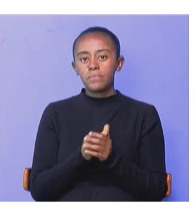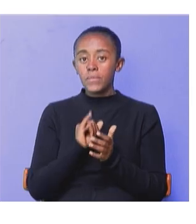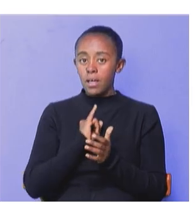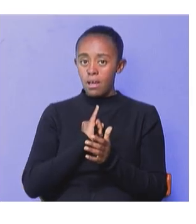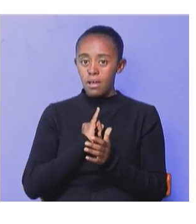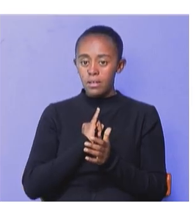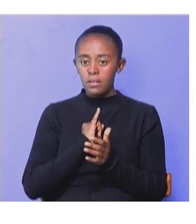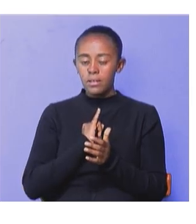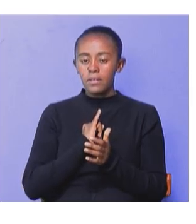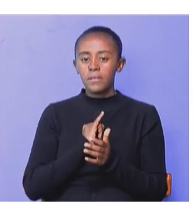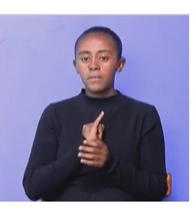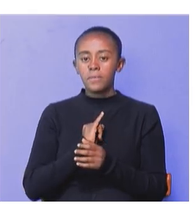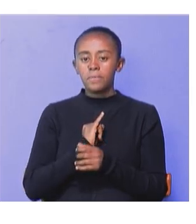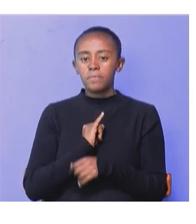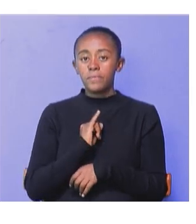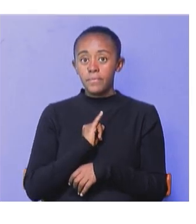I